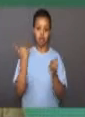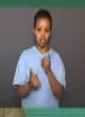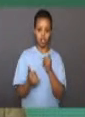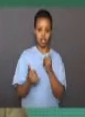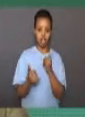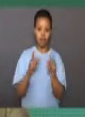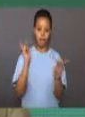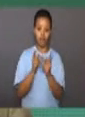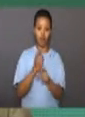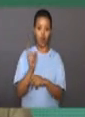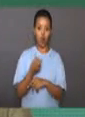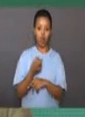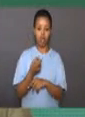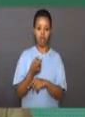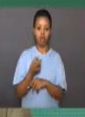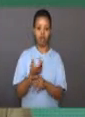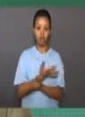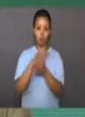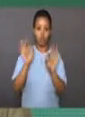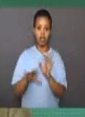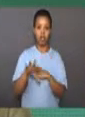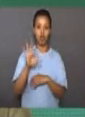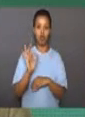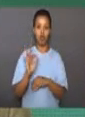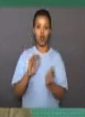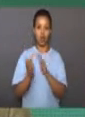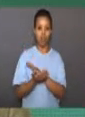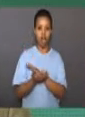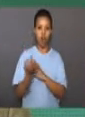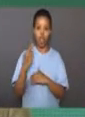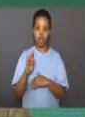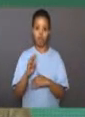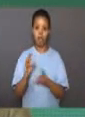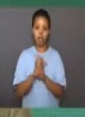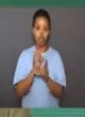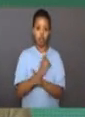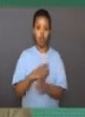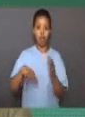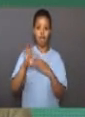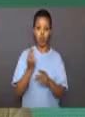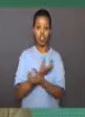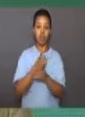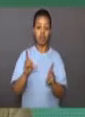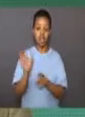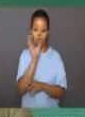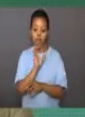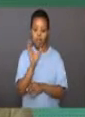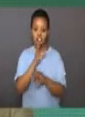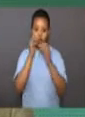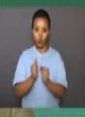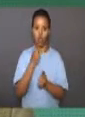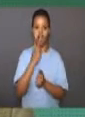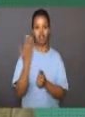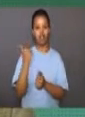and a perfect solution to the problem is suddenly realized in a spontaneous way.